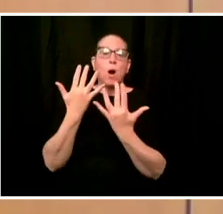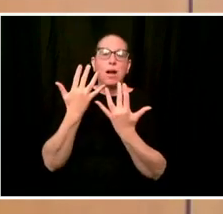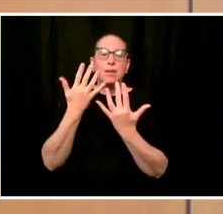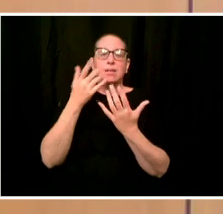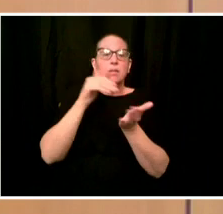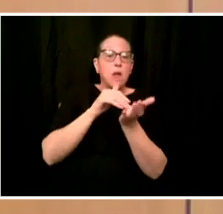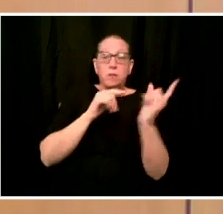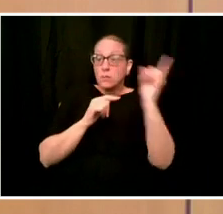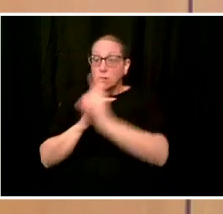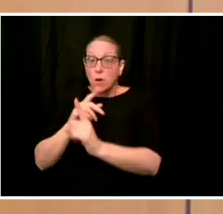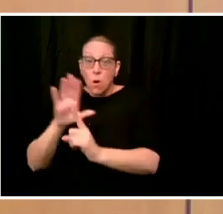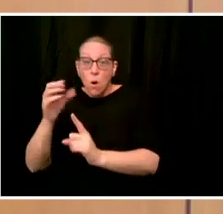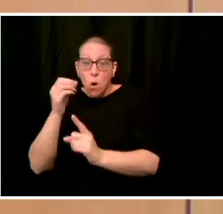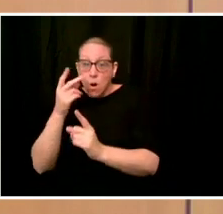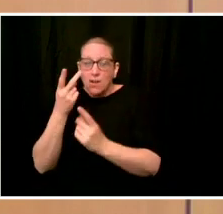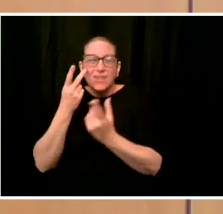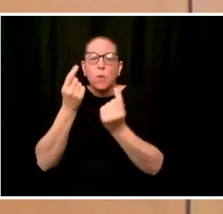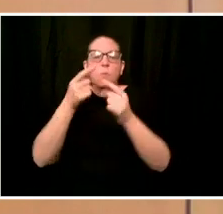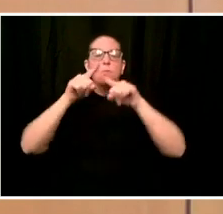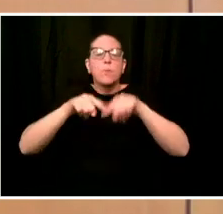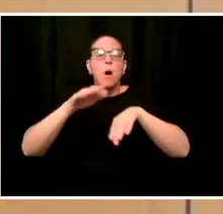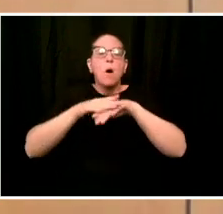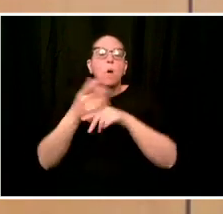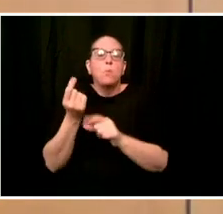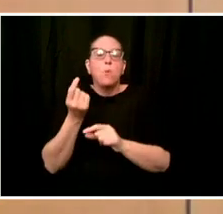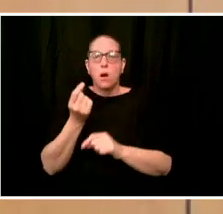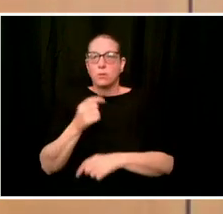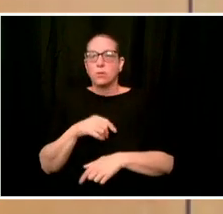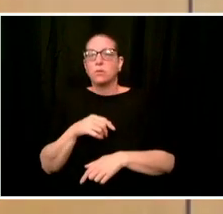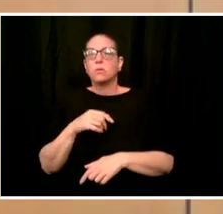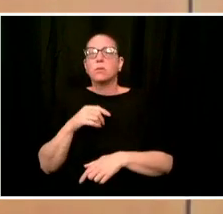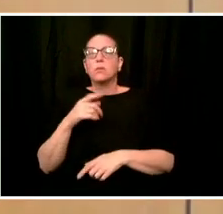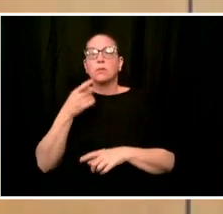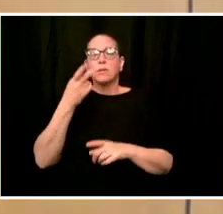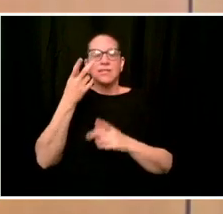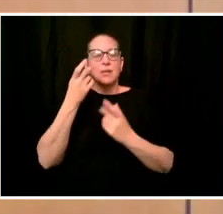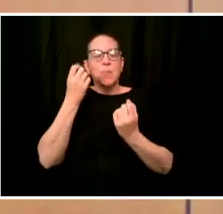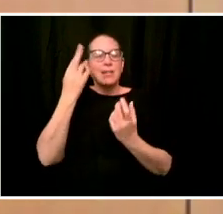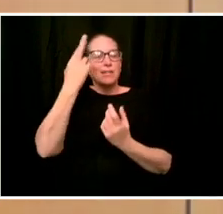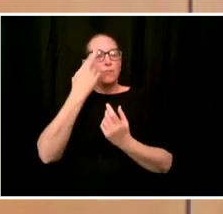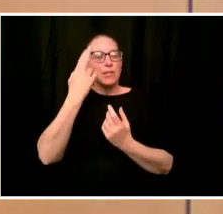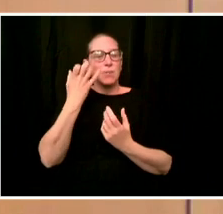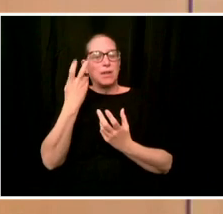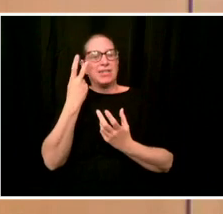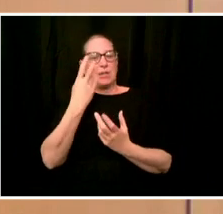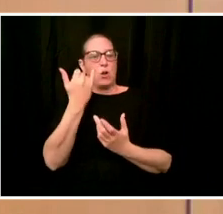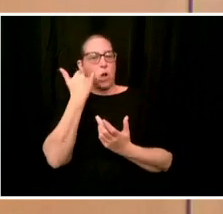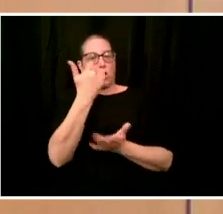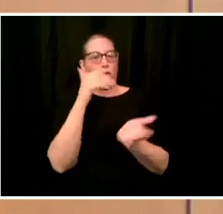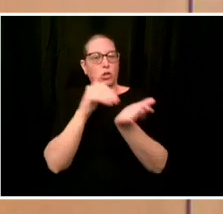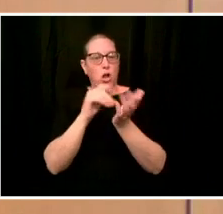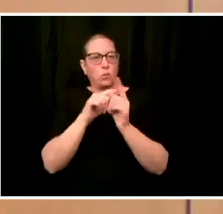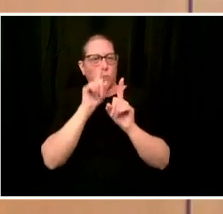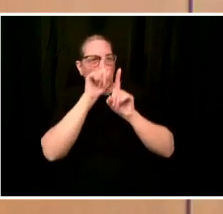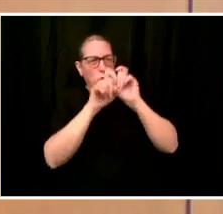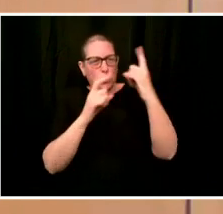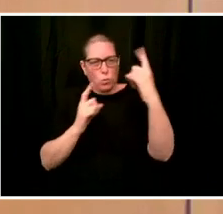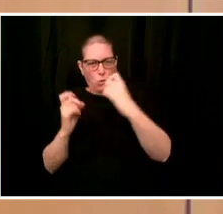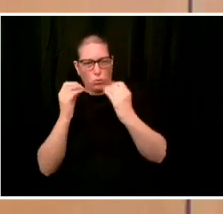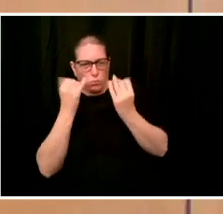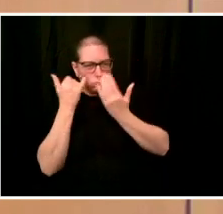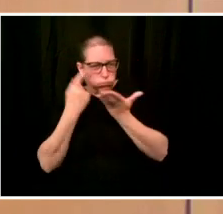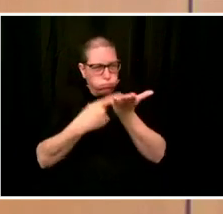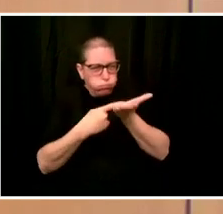for a pediatrician to be contacted by a parent when they have concerns about these symptoms. And, as